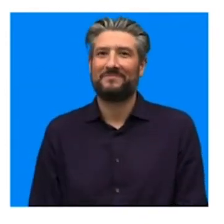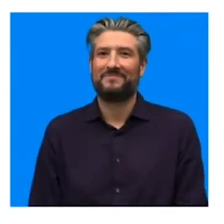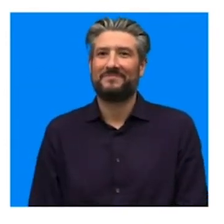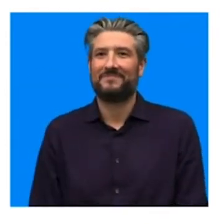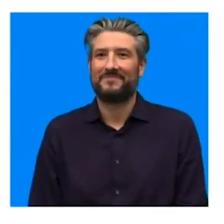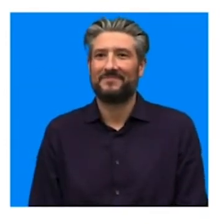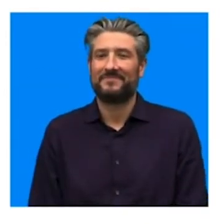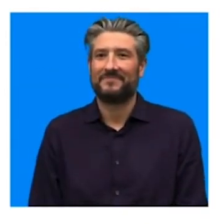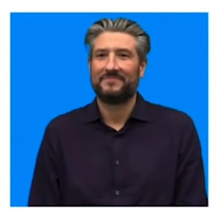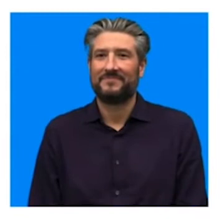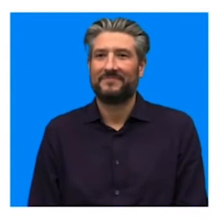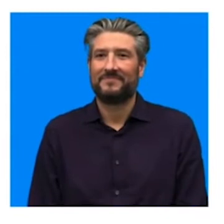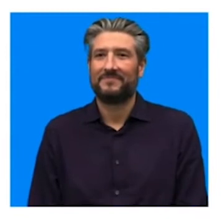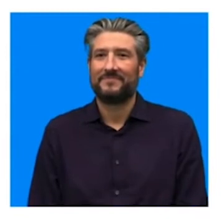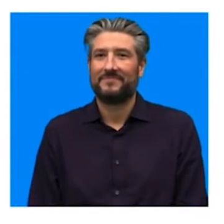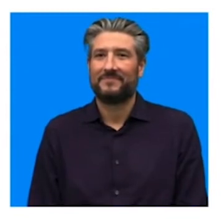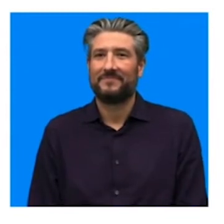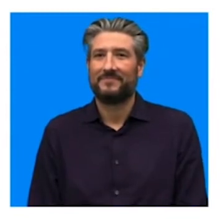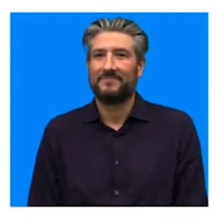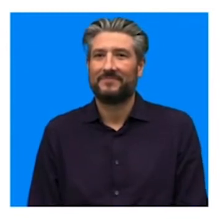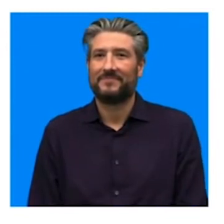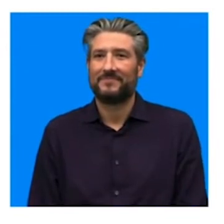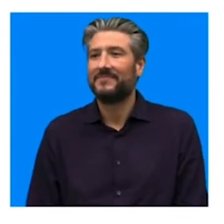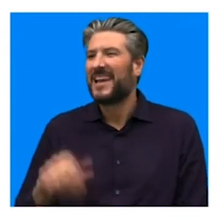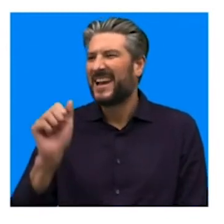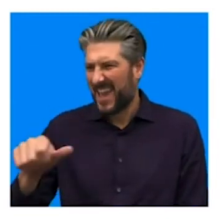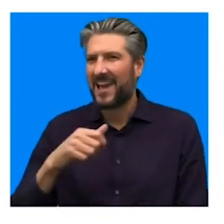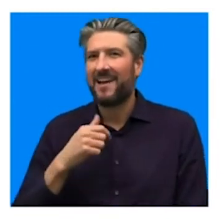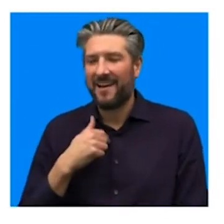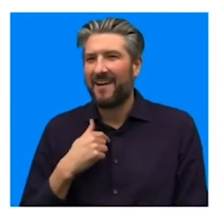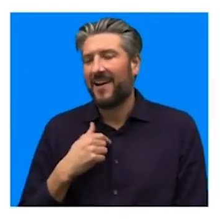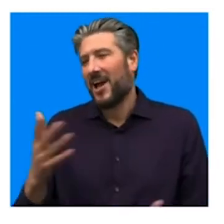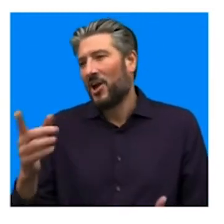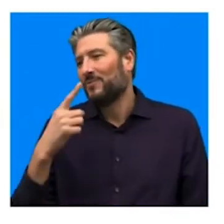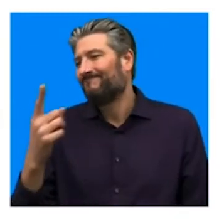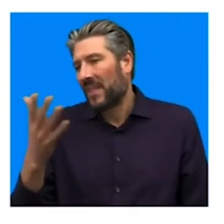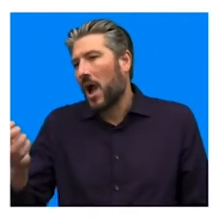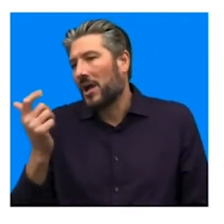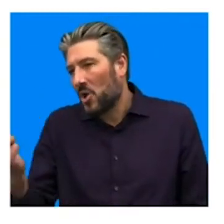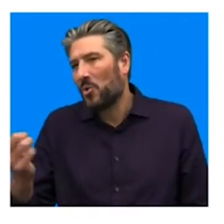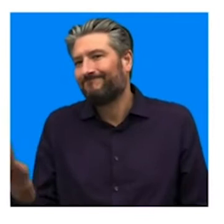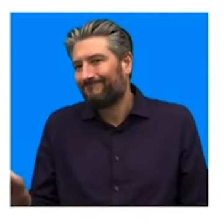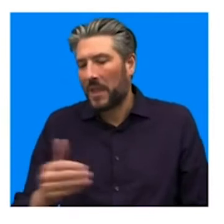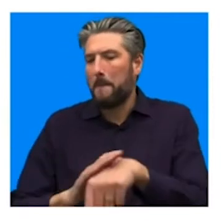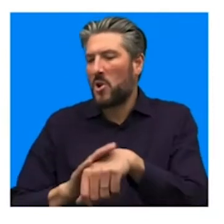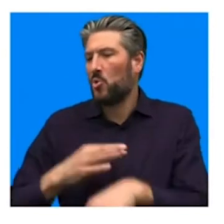mentioned. I did get the memo about the blue shirt, but I've got a black one on because I'm colourblind.